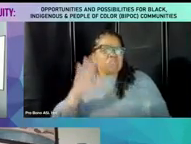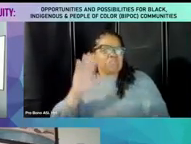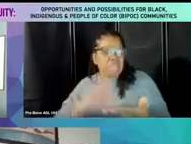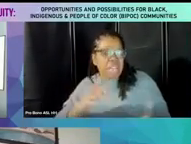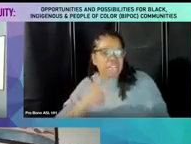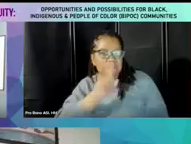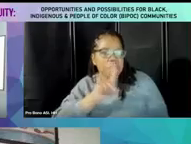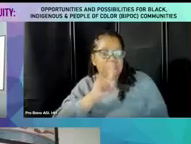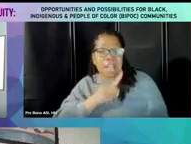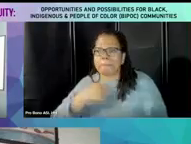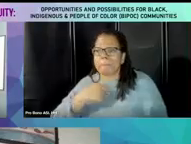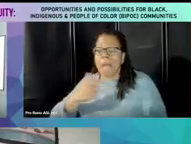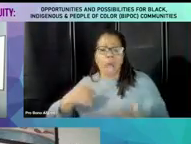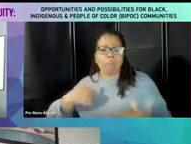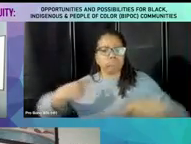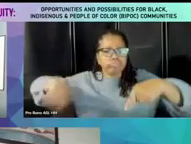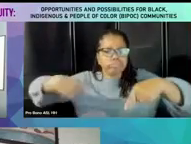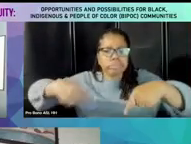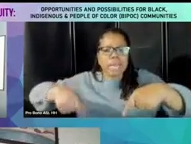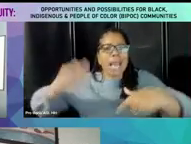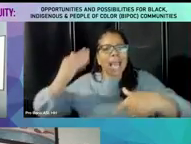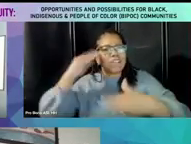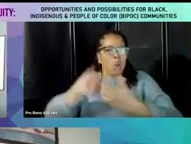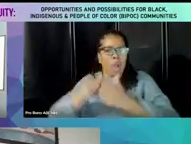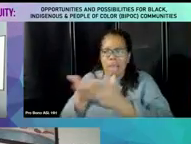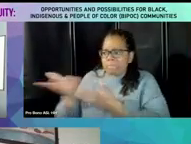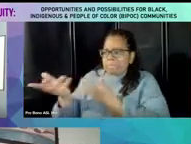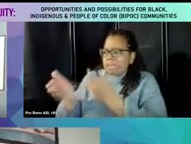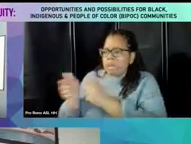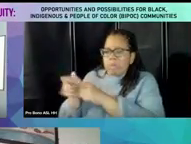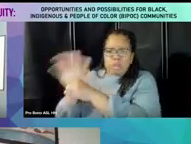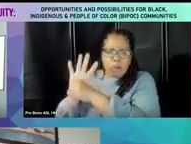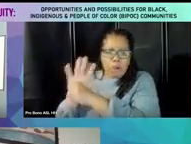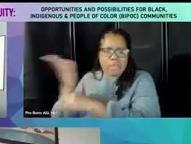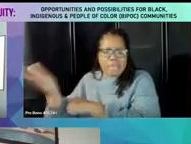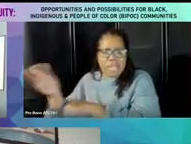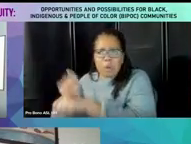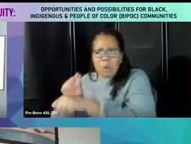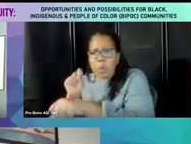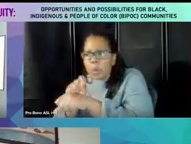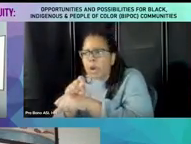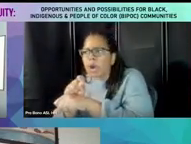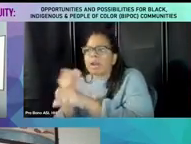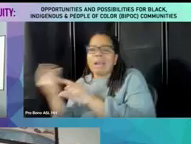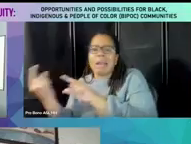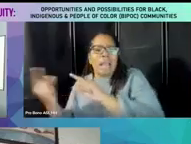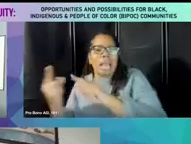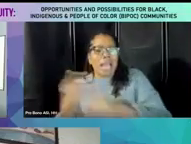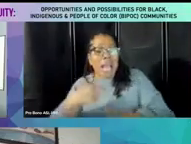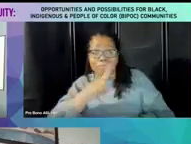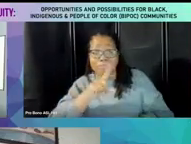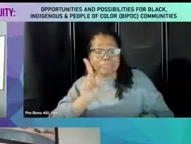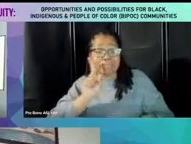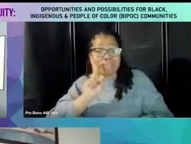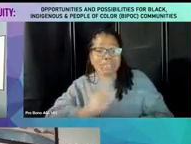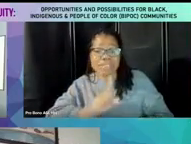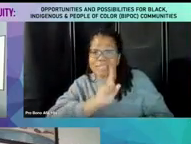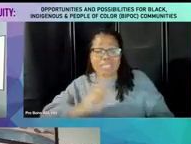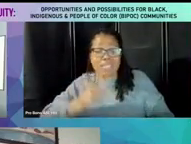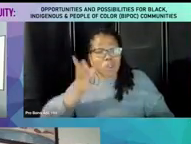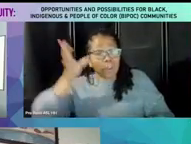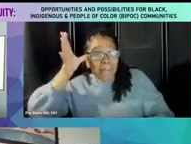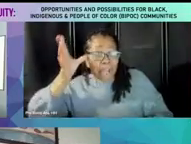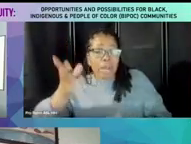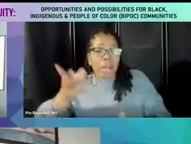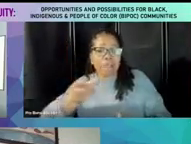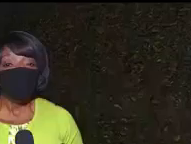I didn't know how to deal with COVID at work and come home, you know, being a single parent and going to work, trying to provide, making sure she had. I'm